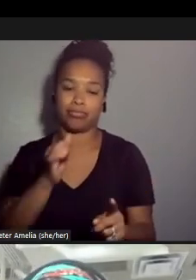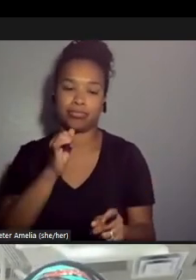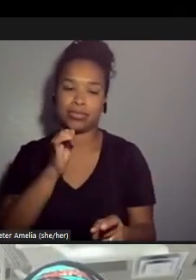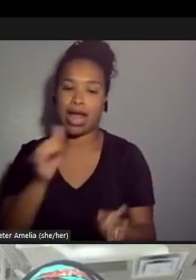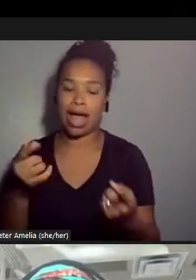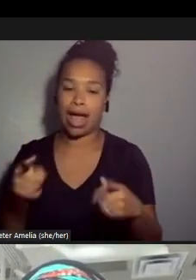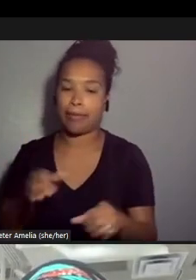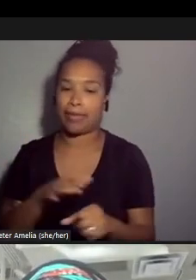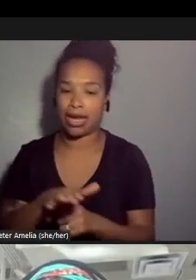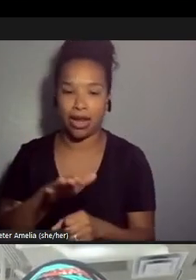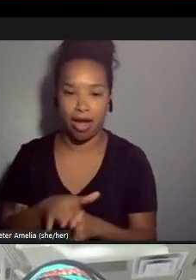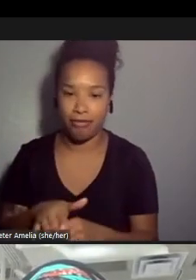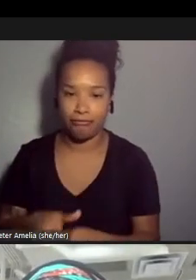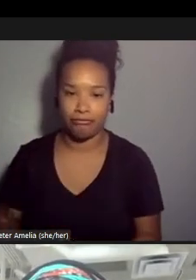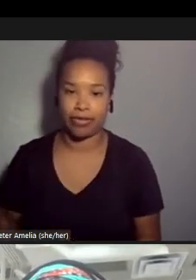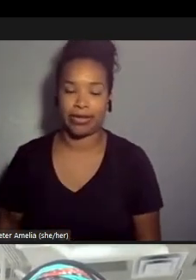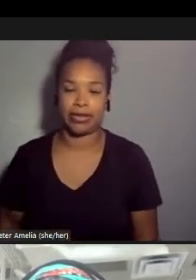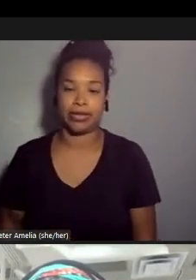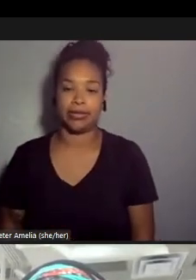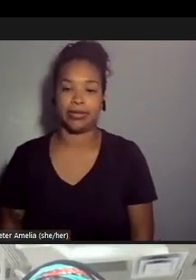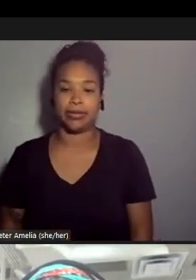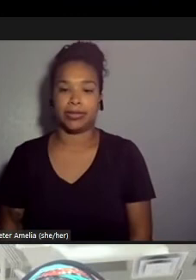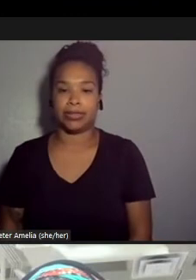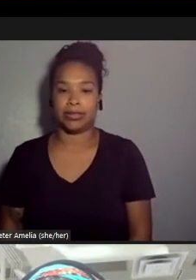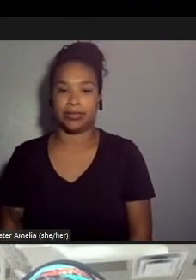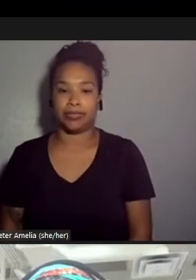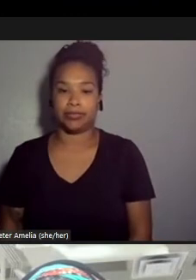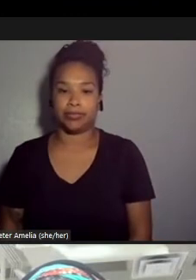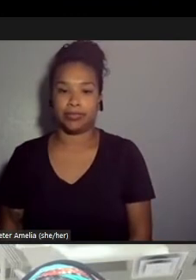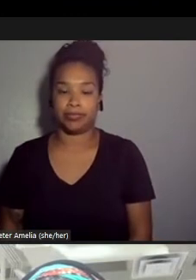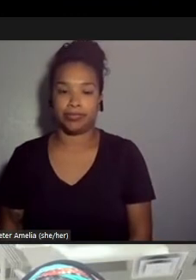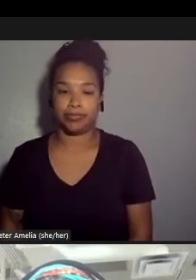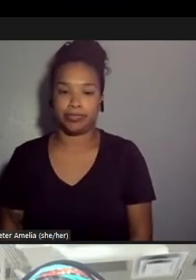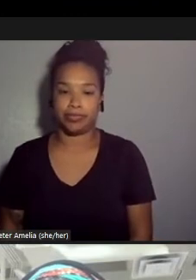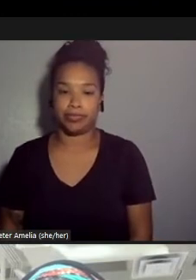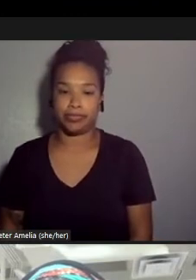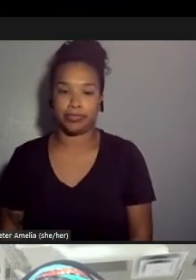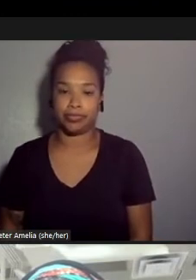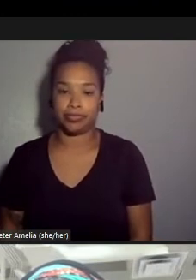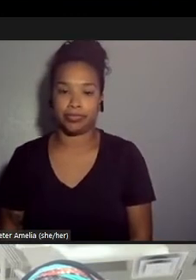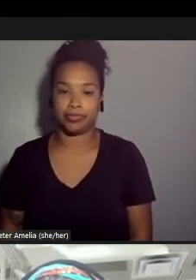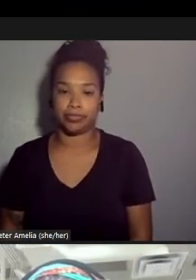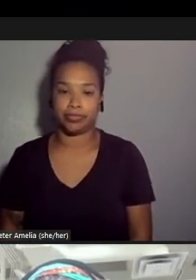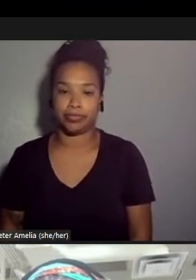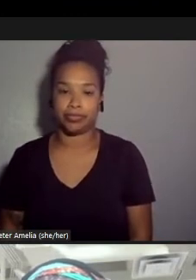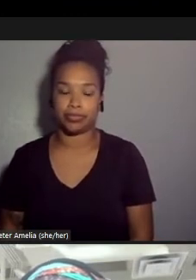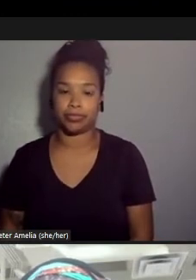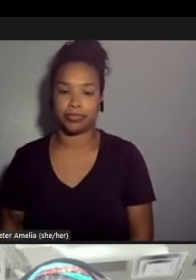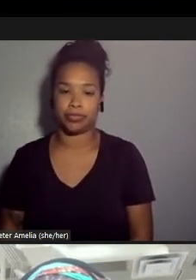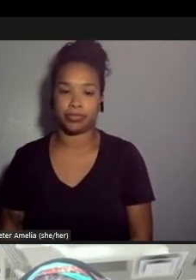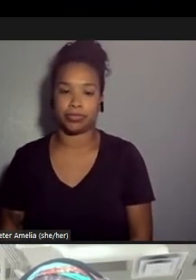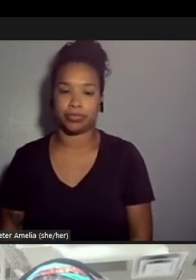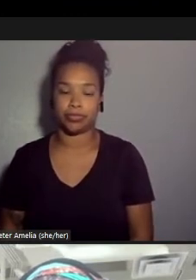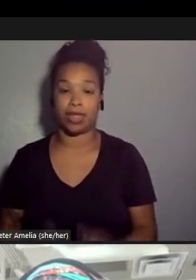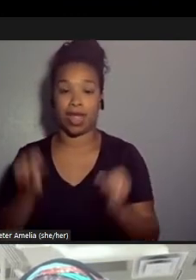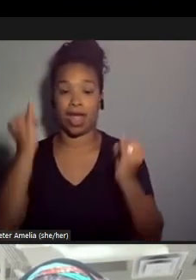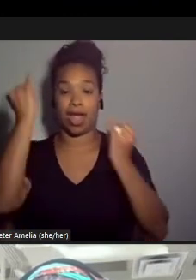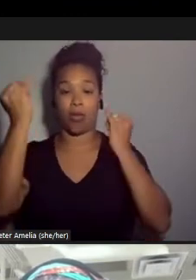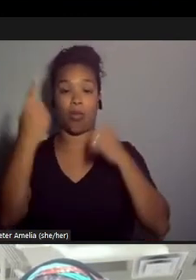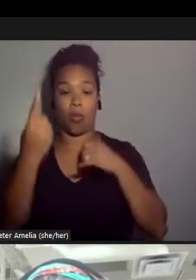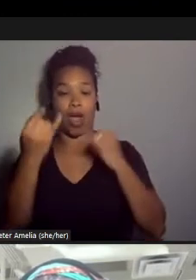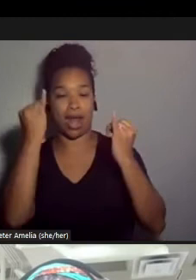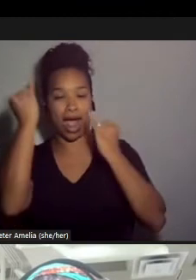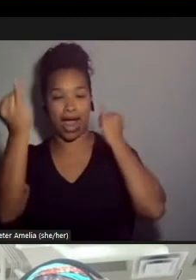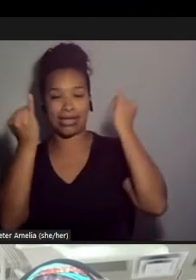I think, you know, a thought that, or an idea that has served me so well, is to try